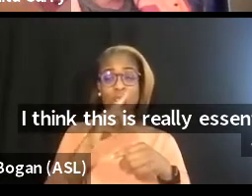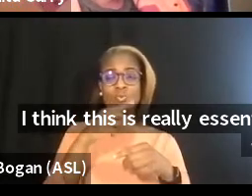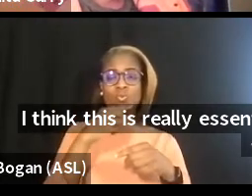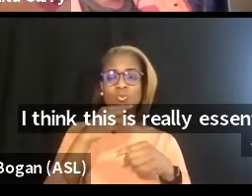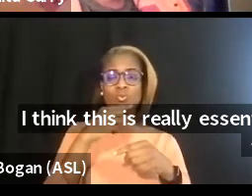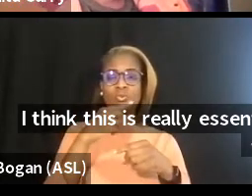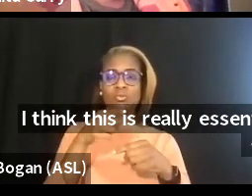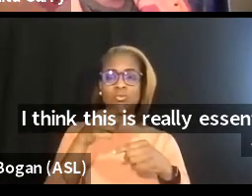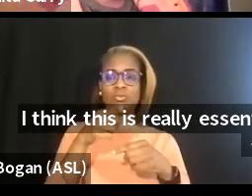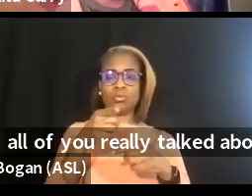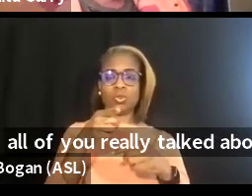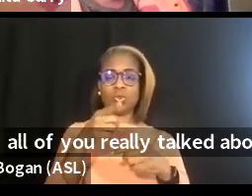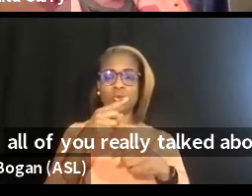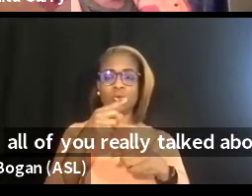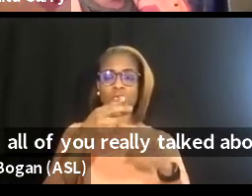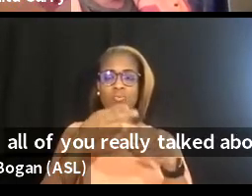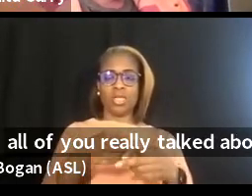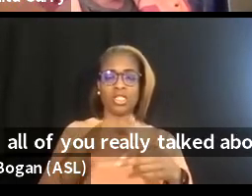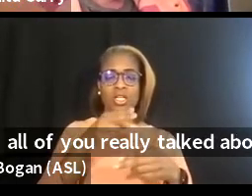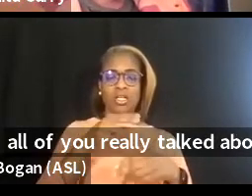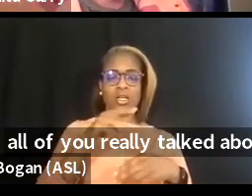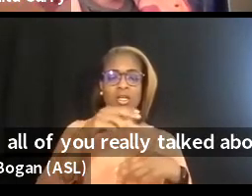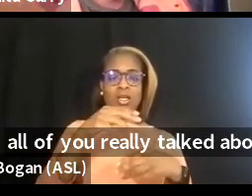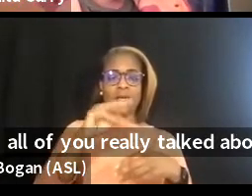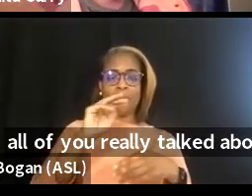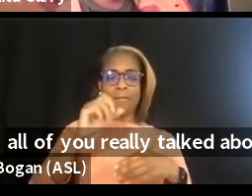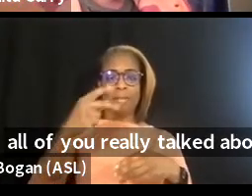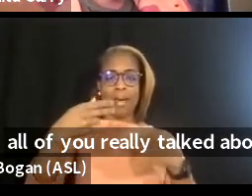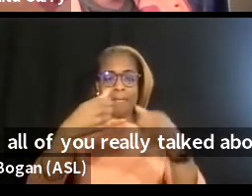drawing RFP that you're all putting out is, right? Like,